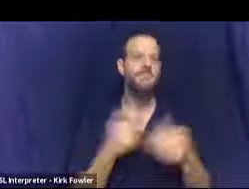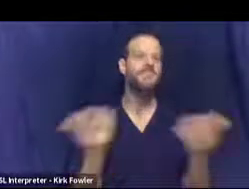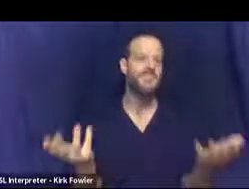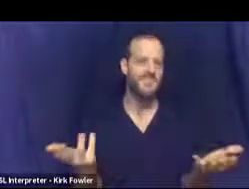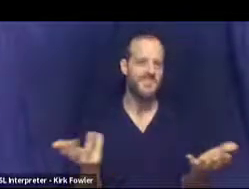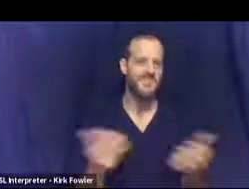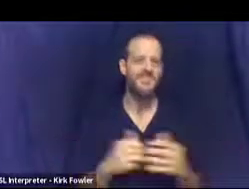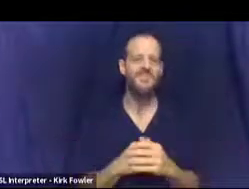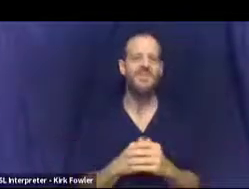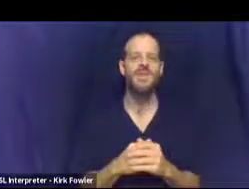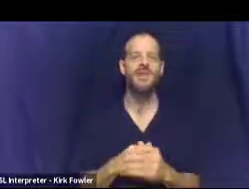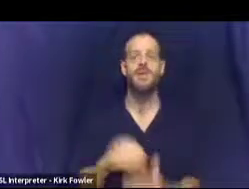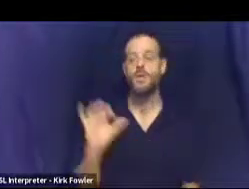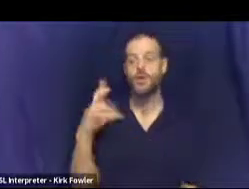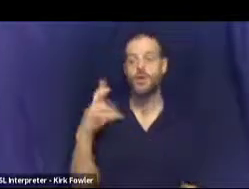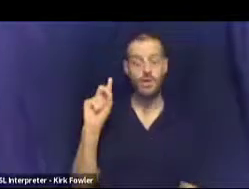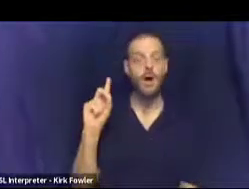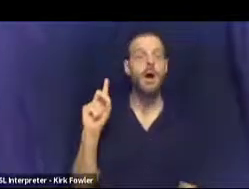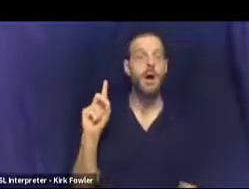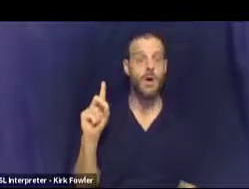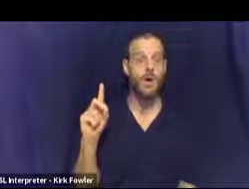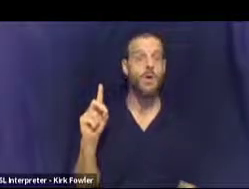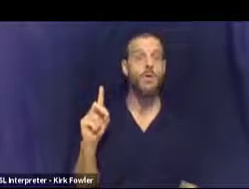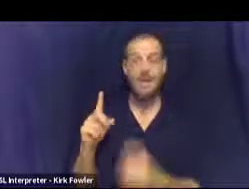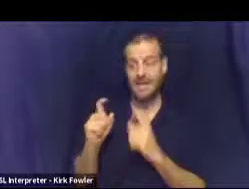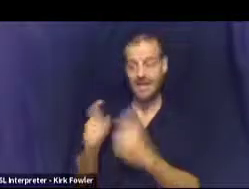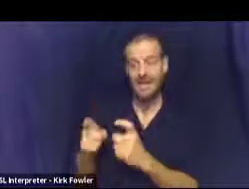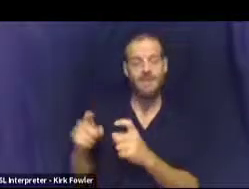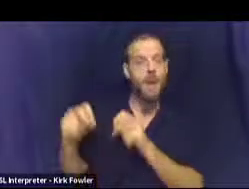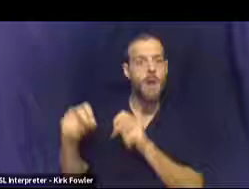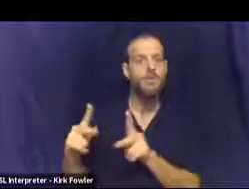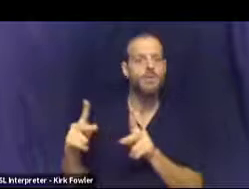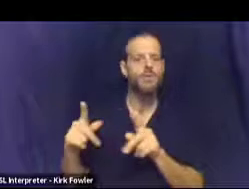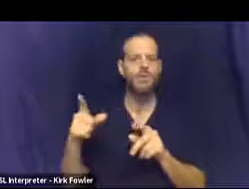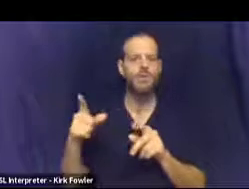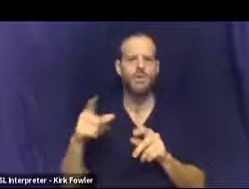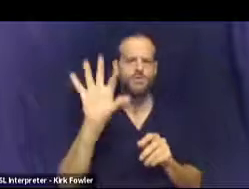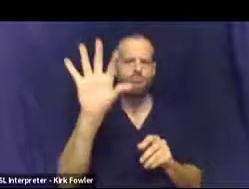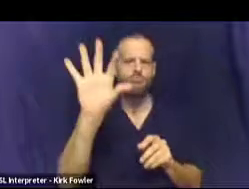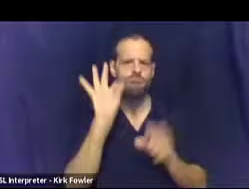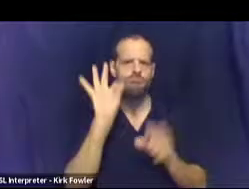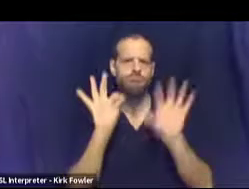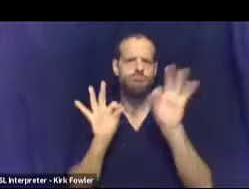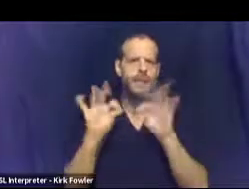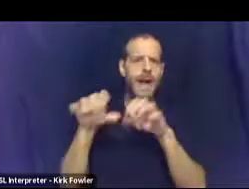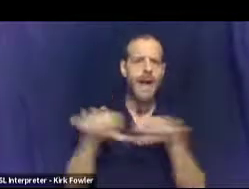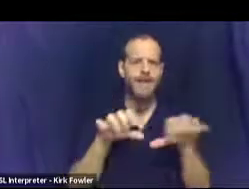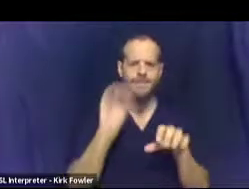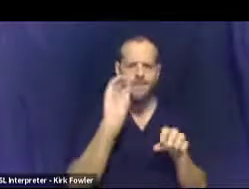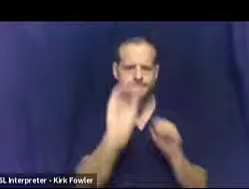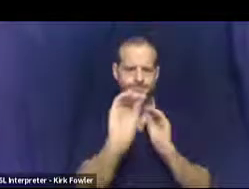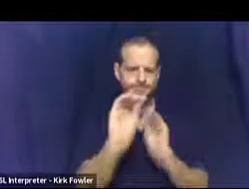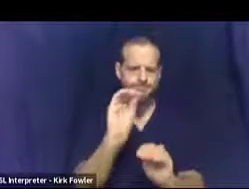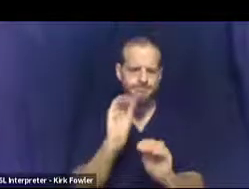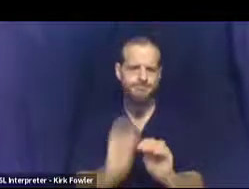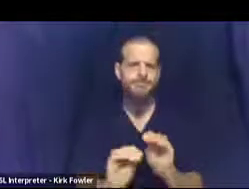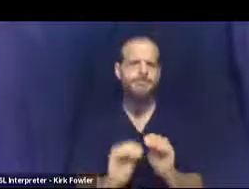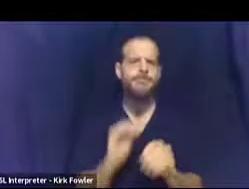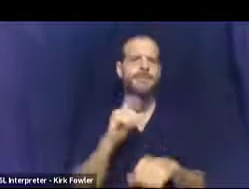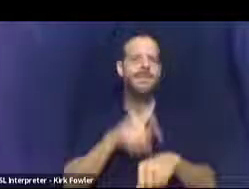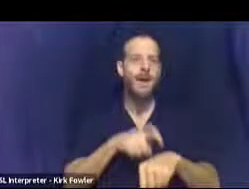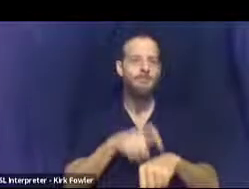can take some ownership again and filling out their calendar or choosing activities, it's going to make it a more meaningful tool for them.